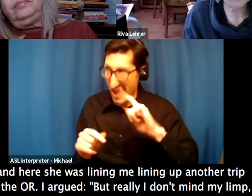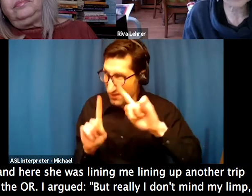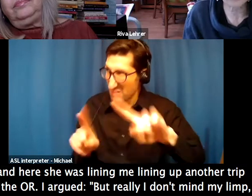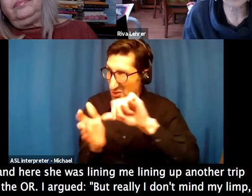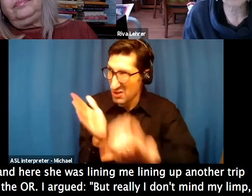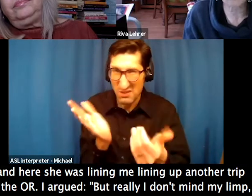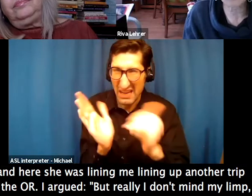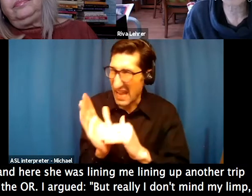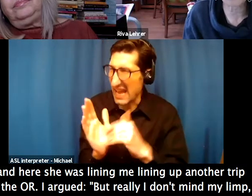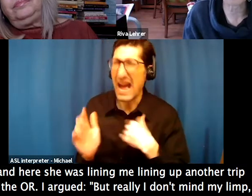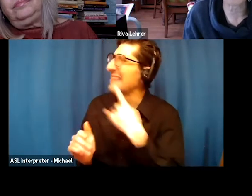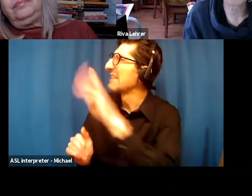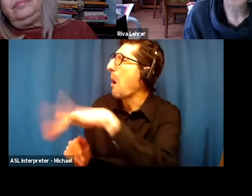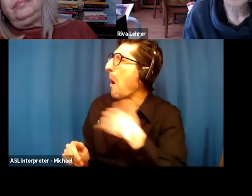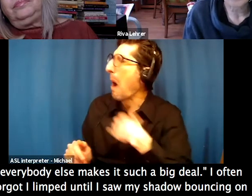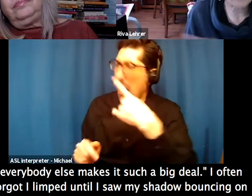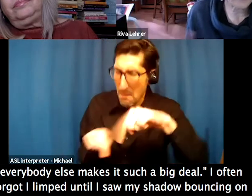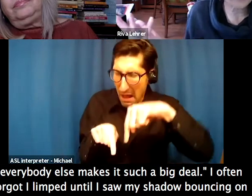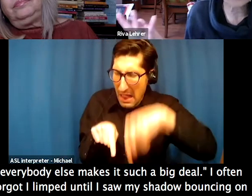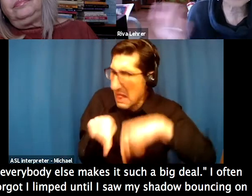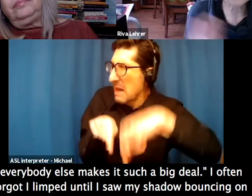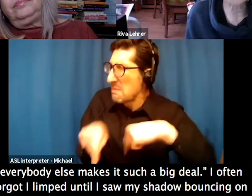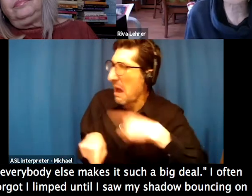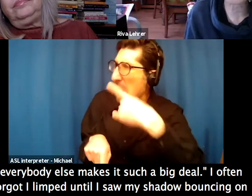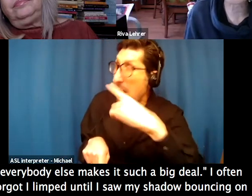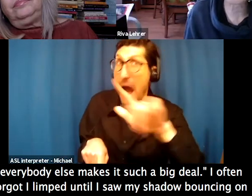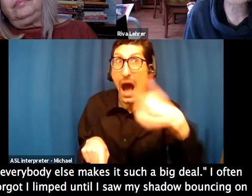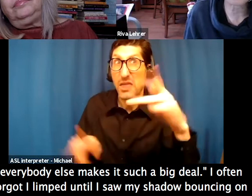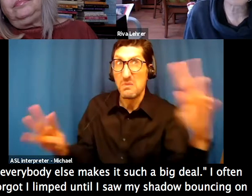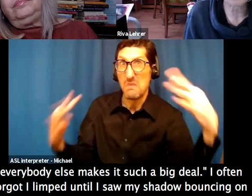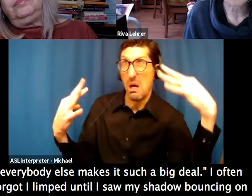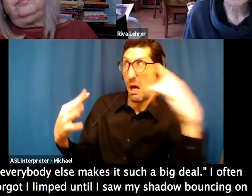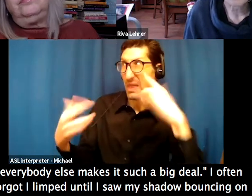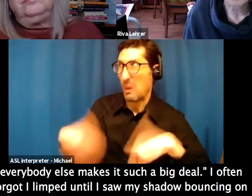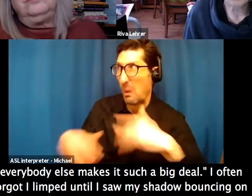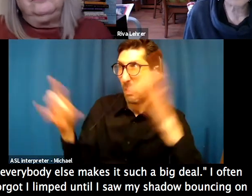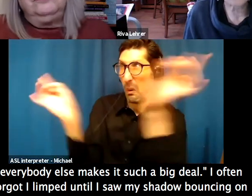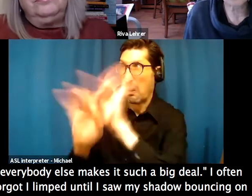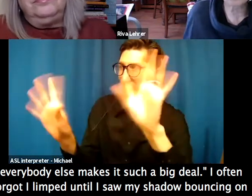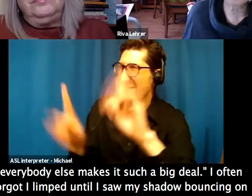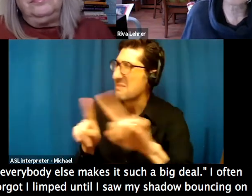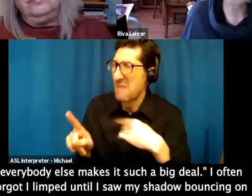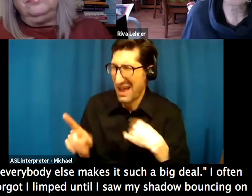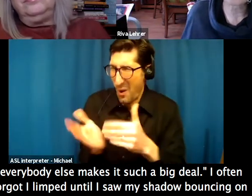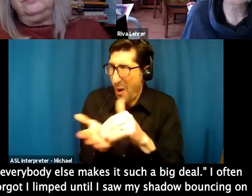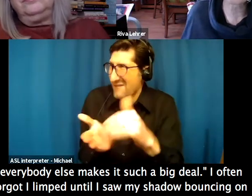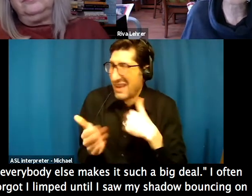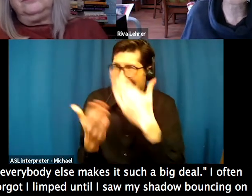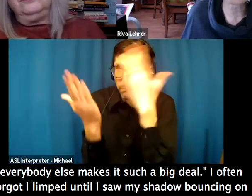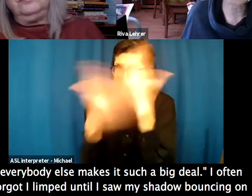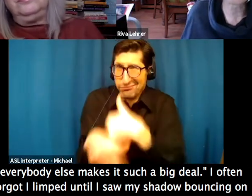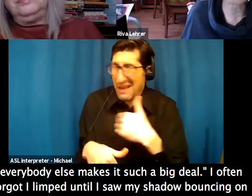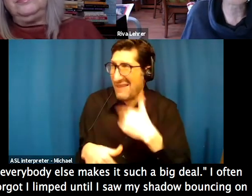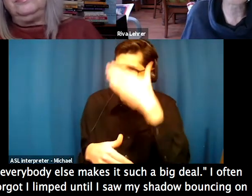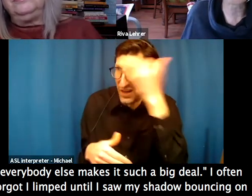really, I don't mind my limp. Everybody else makes it such a big deal. I often forgot I limped until I saw